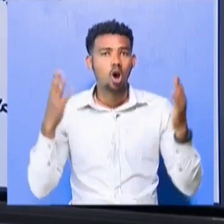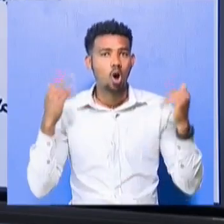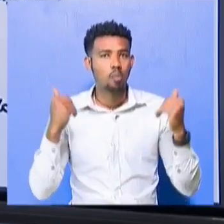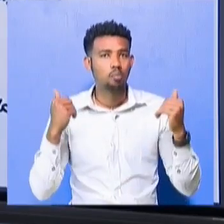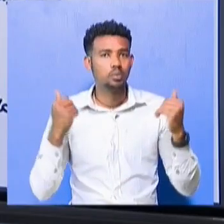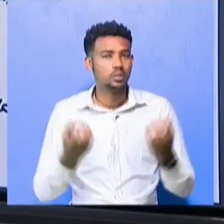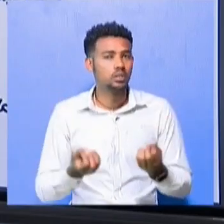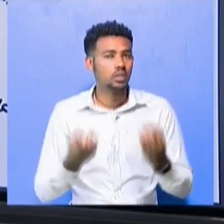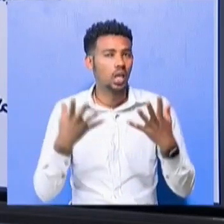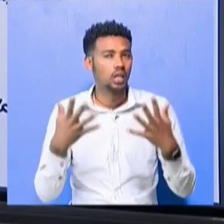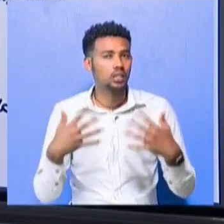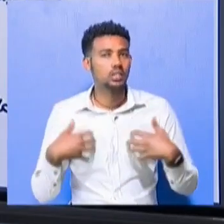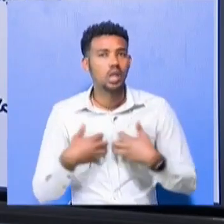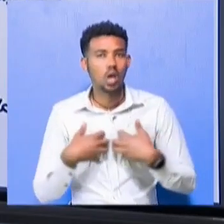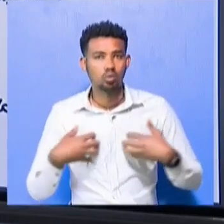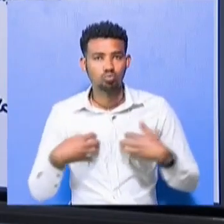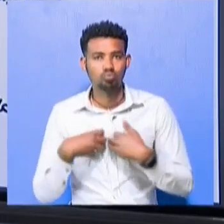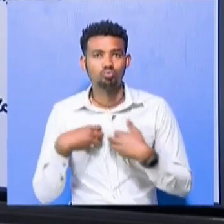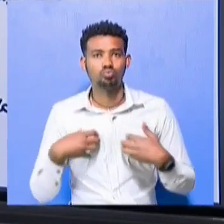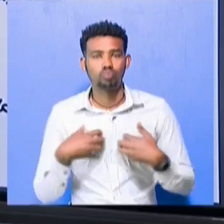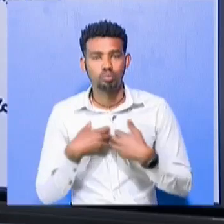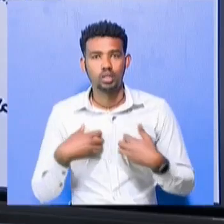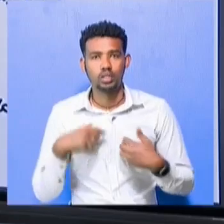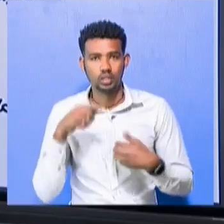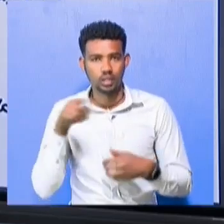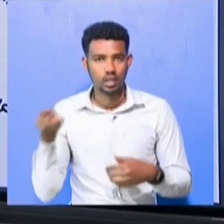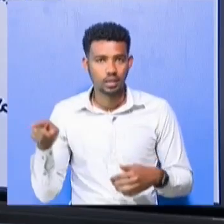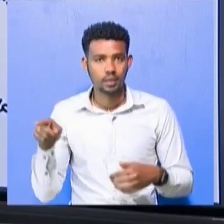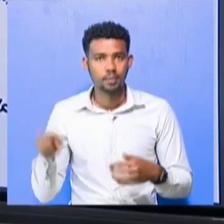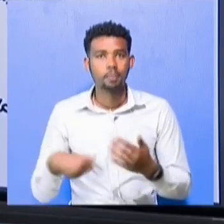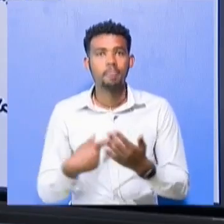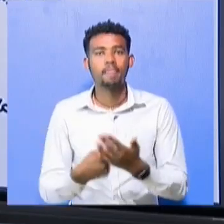wild animals there. And then our